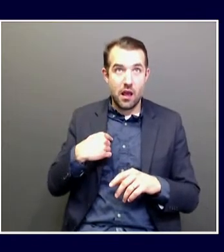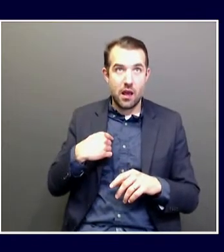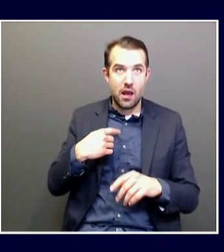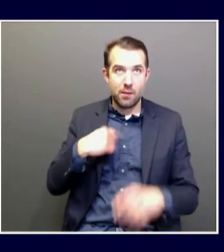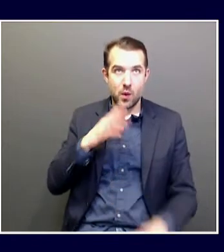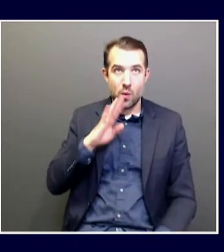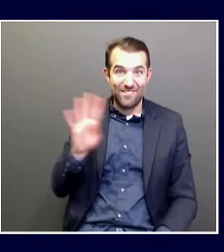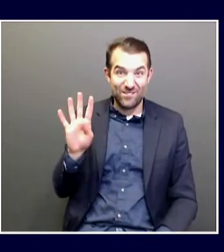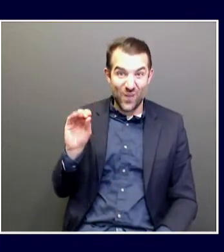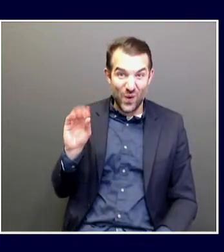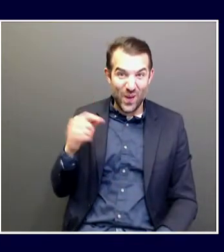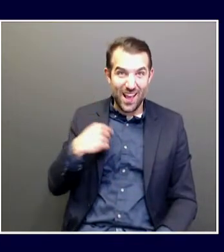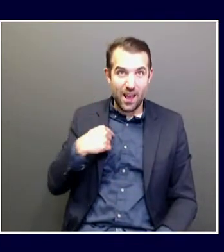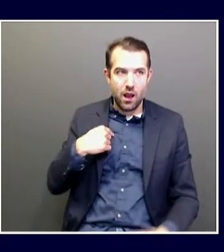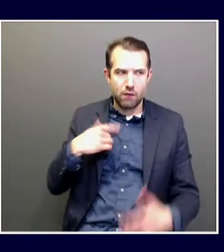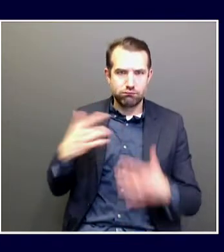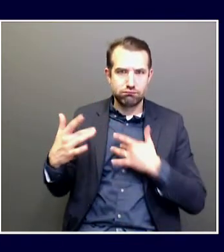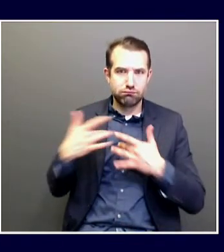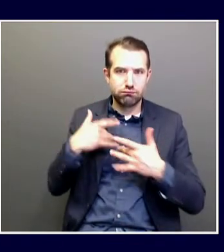suggest, why